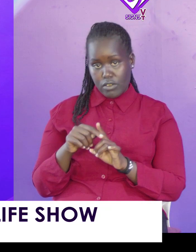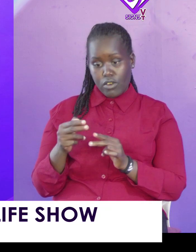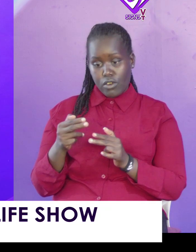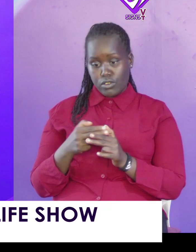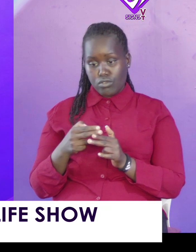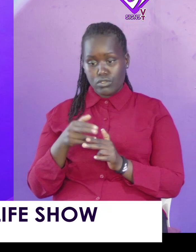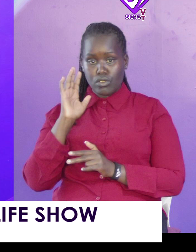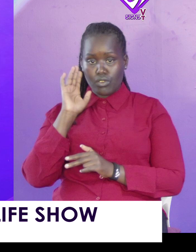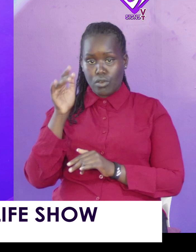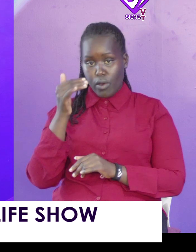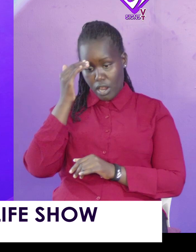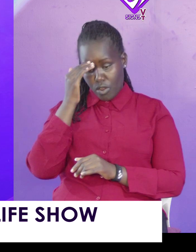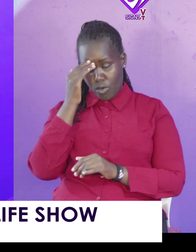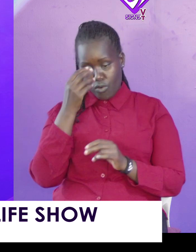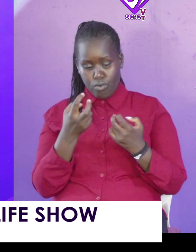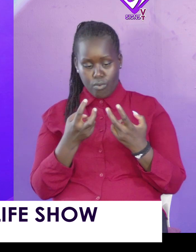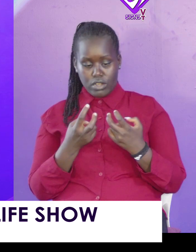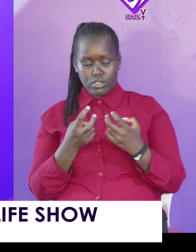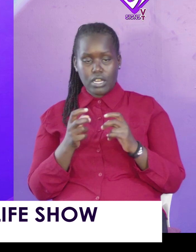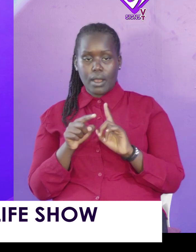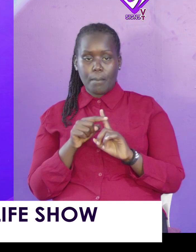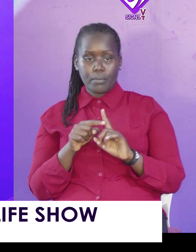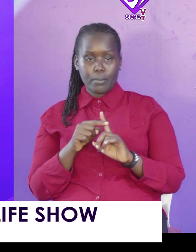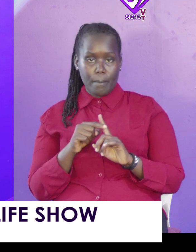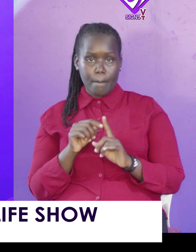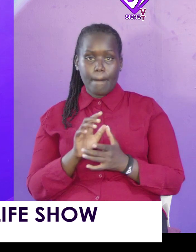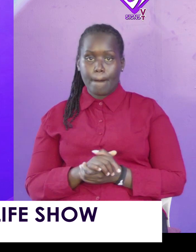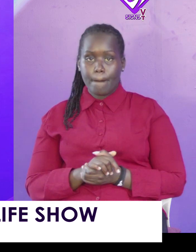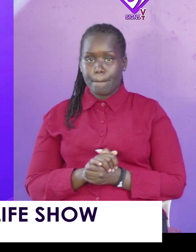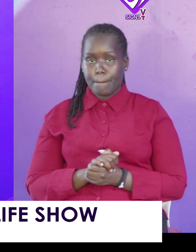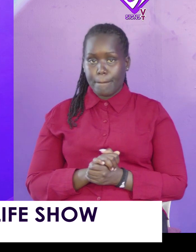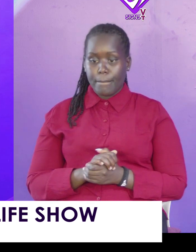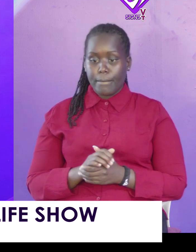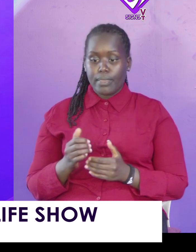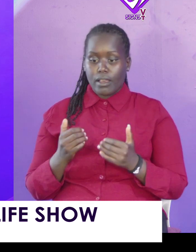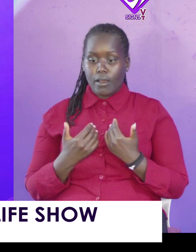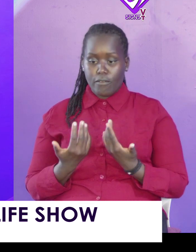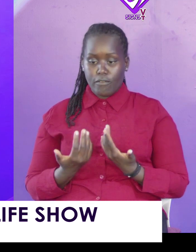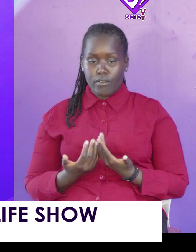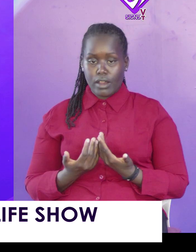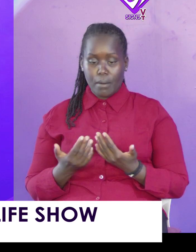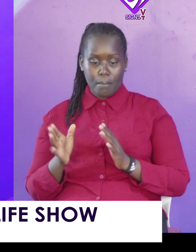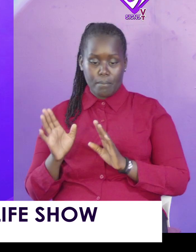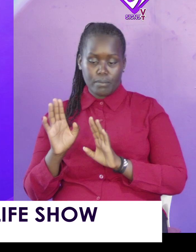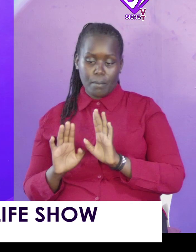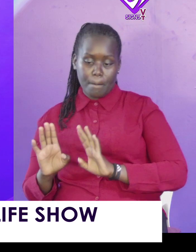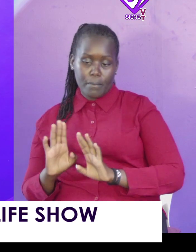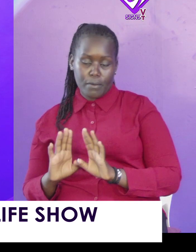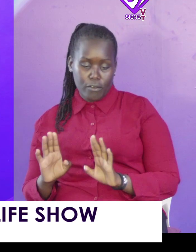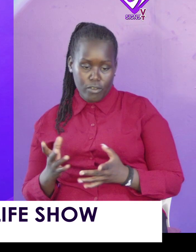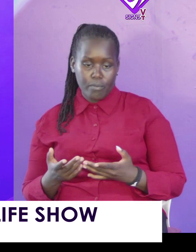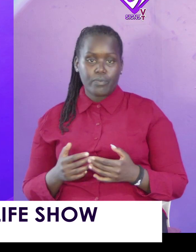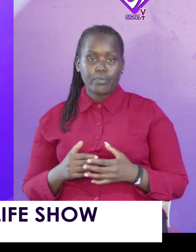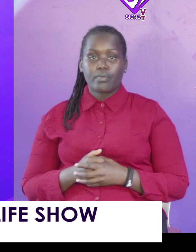you attract positives. Put yourself in a certain mantra. Put yourself in a